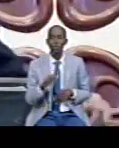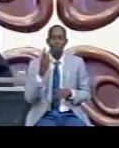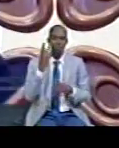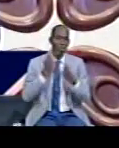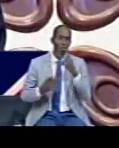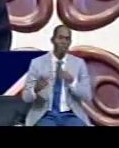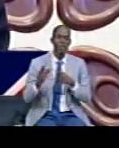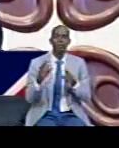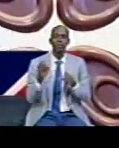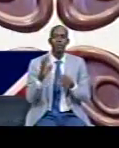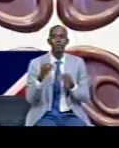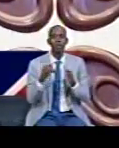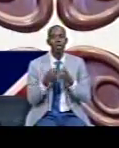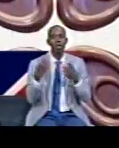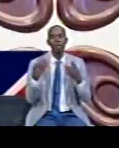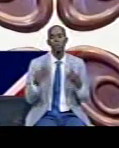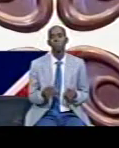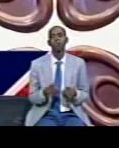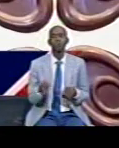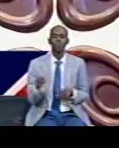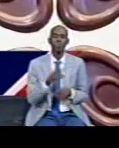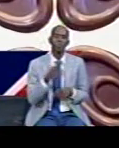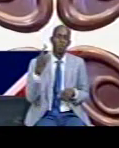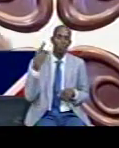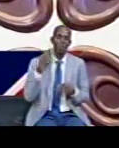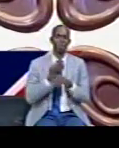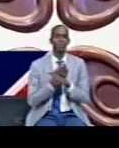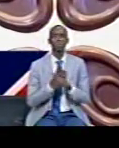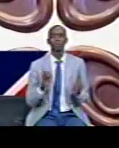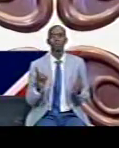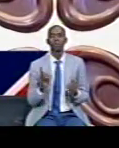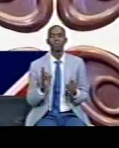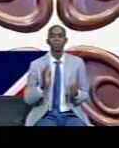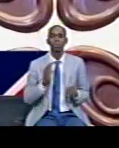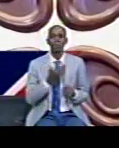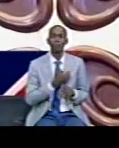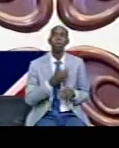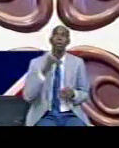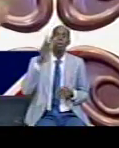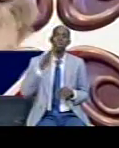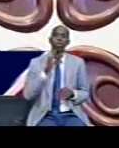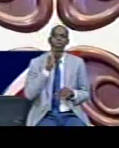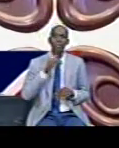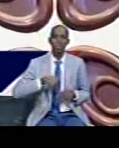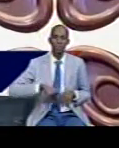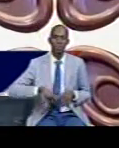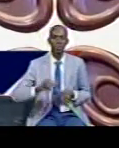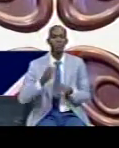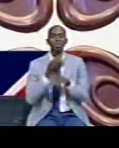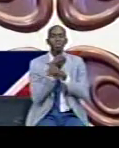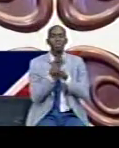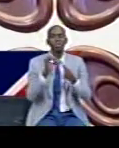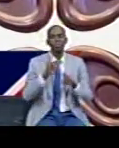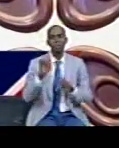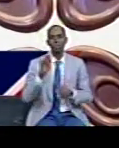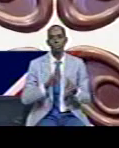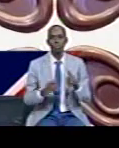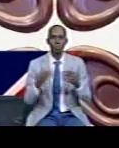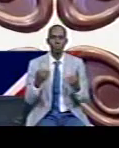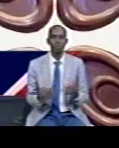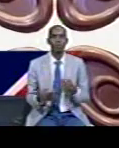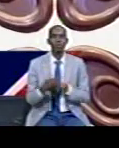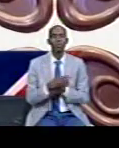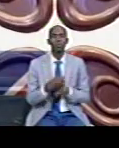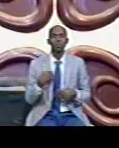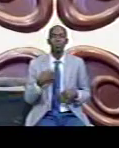so it happened. They were delivered. Our God is still delivering people today. We are living in